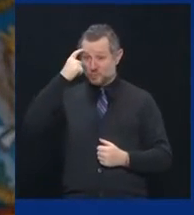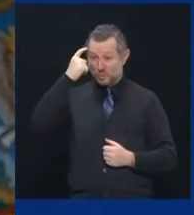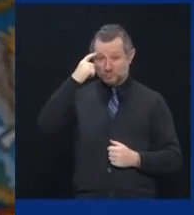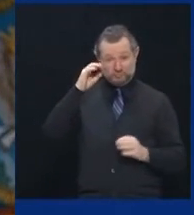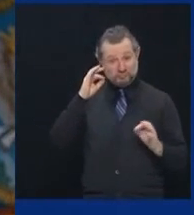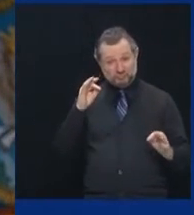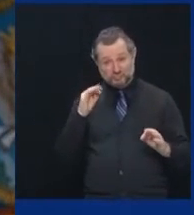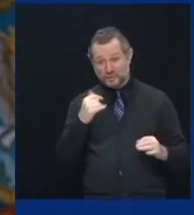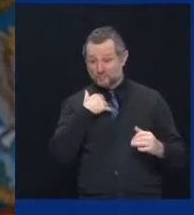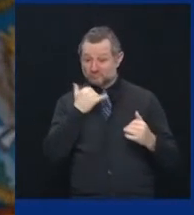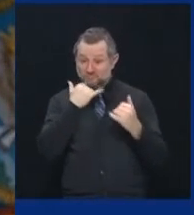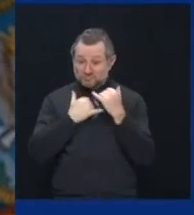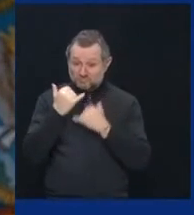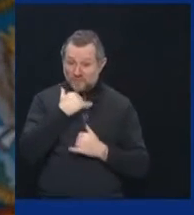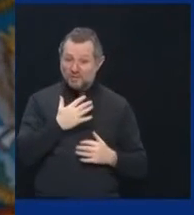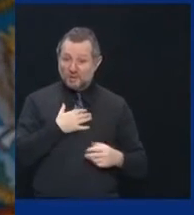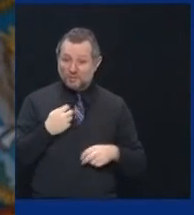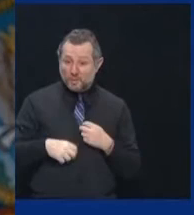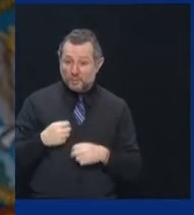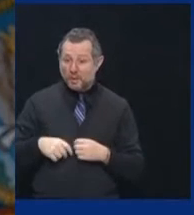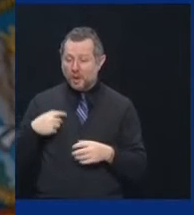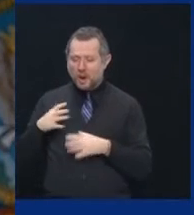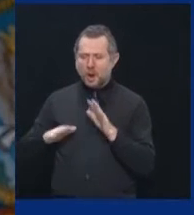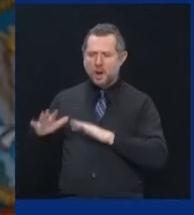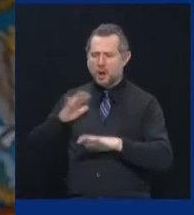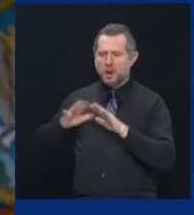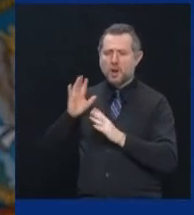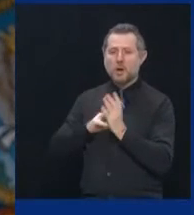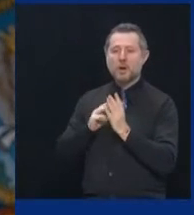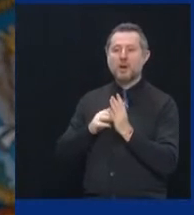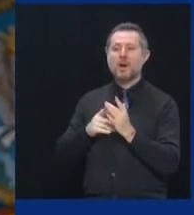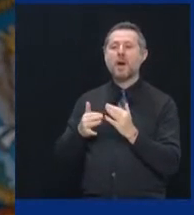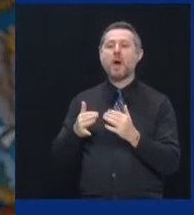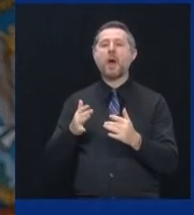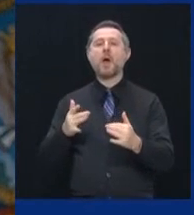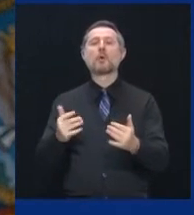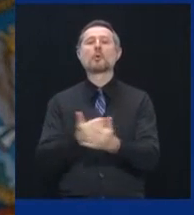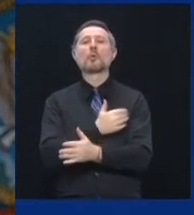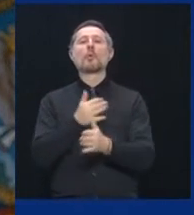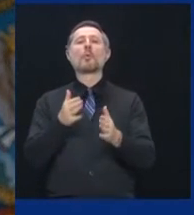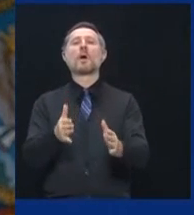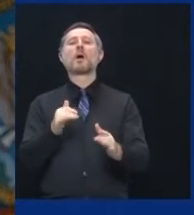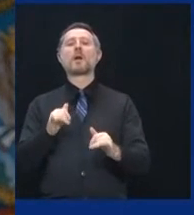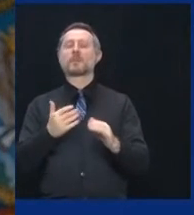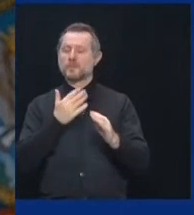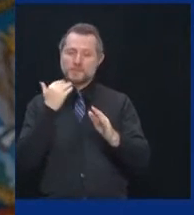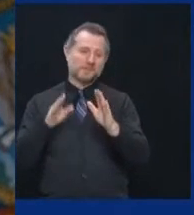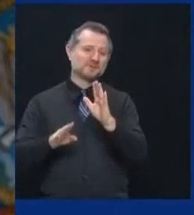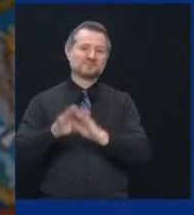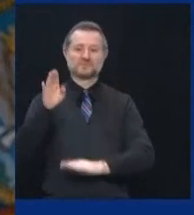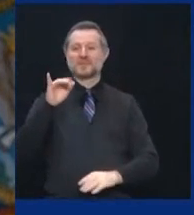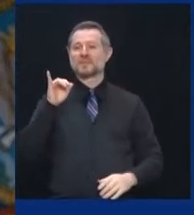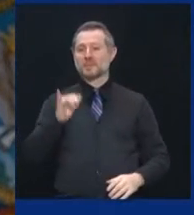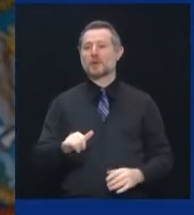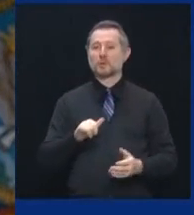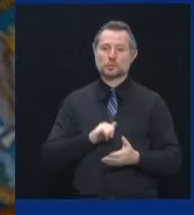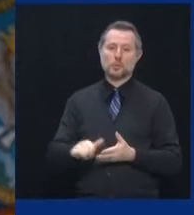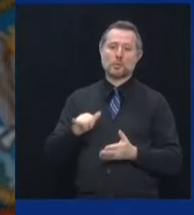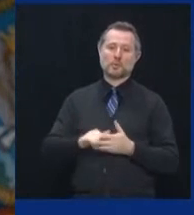and forges ahead better than before. That is the New York story. That is our